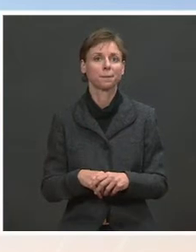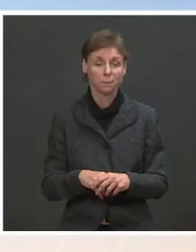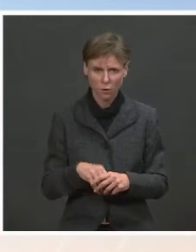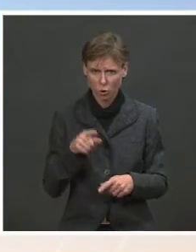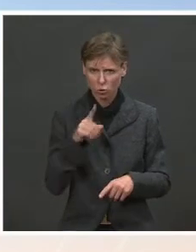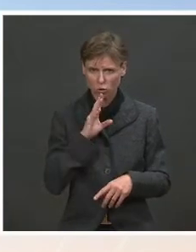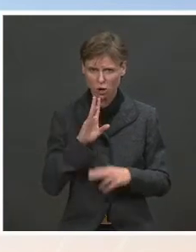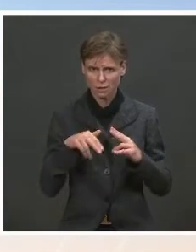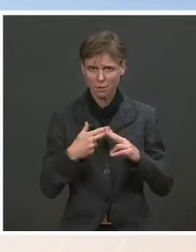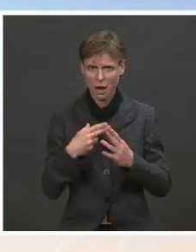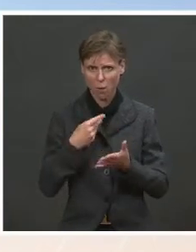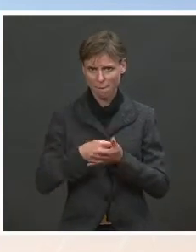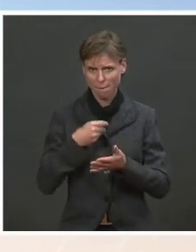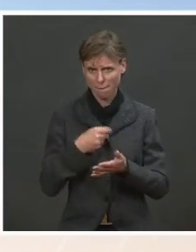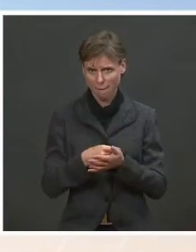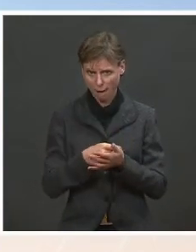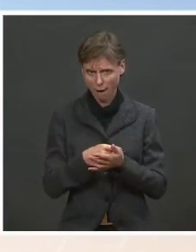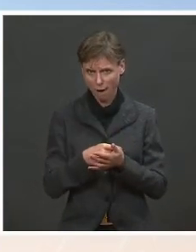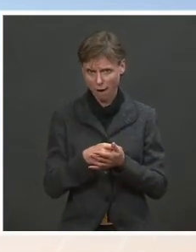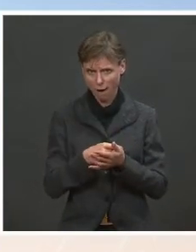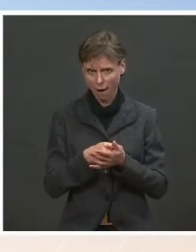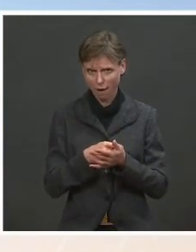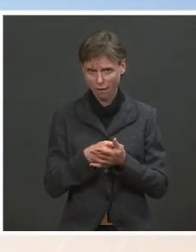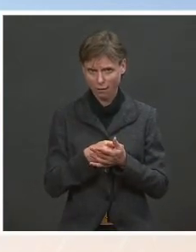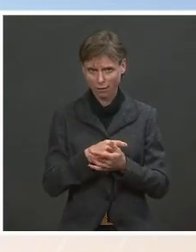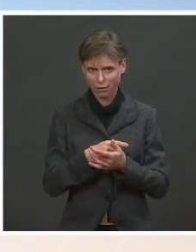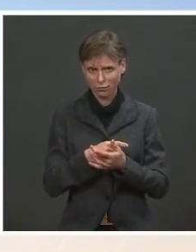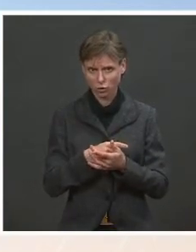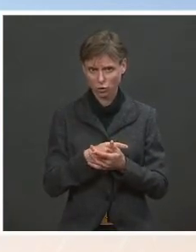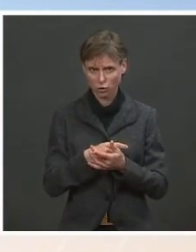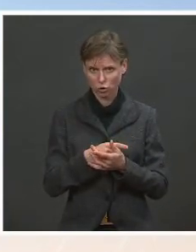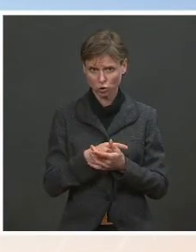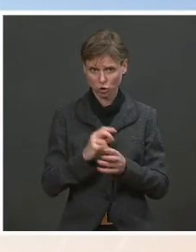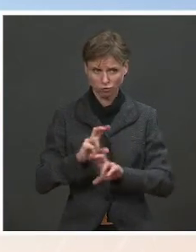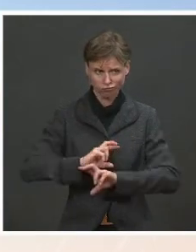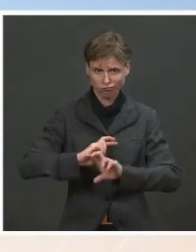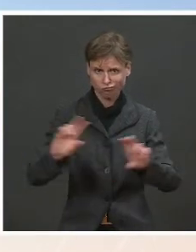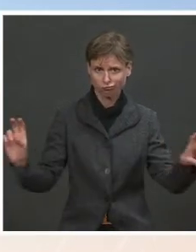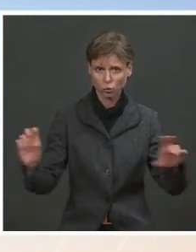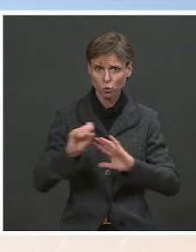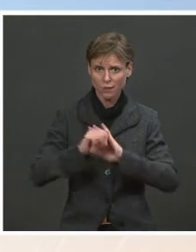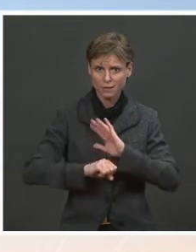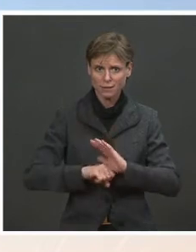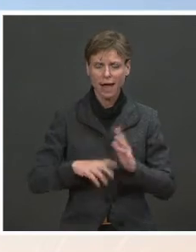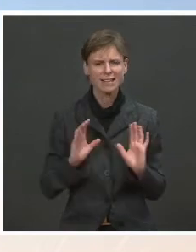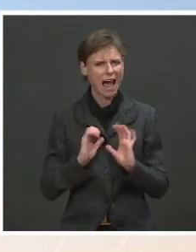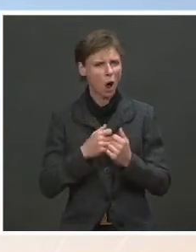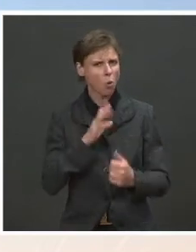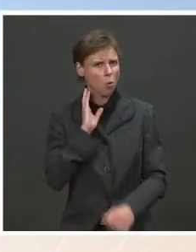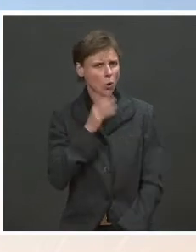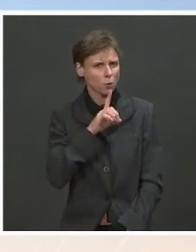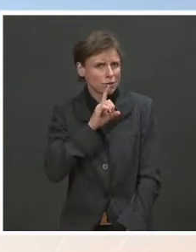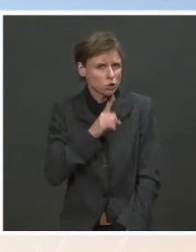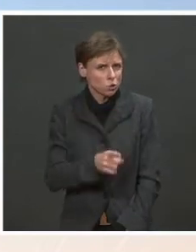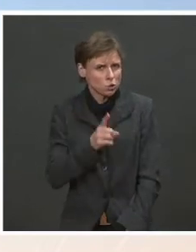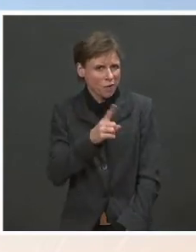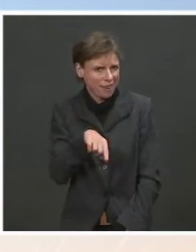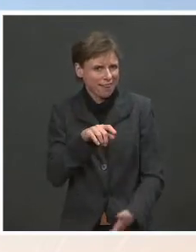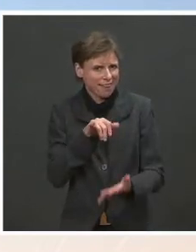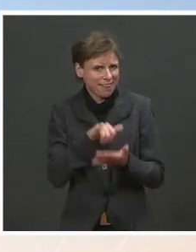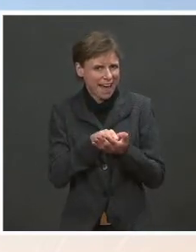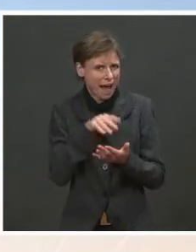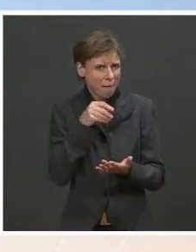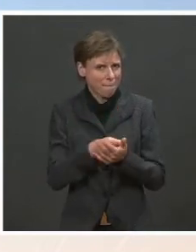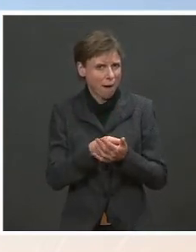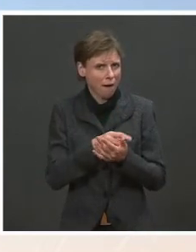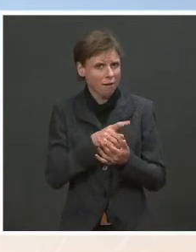you informed states that they're getting. How will you ensure that the money is actually spent for the things that schools need to